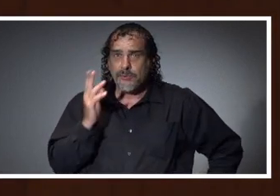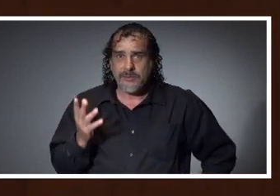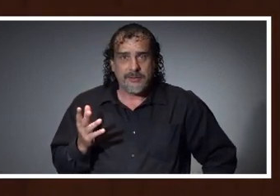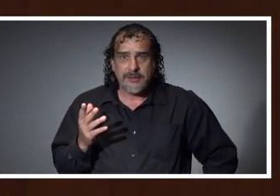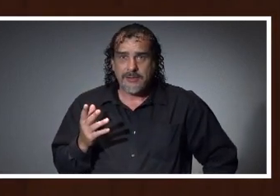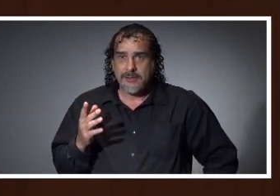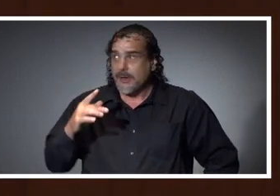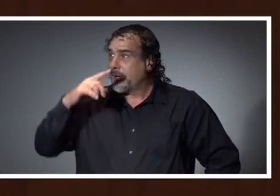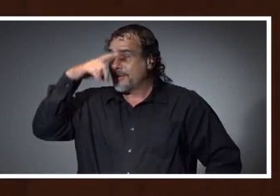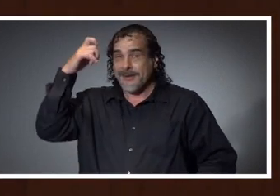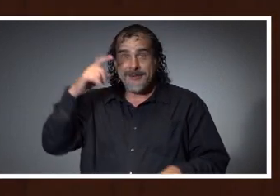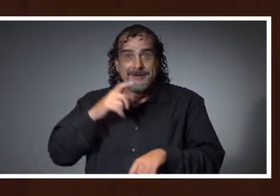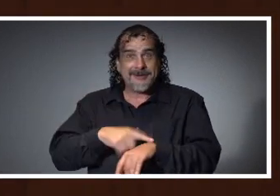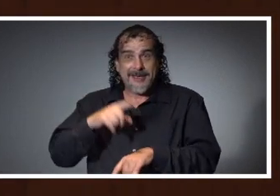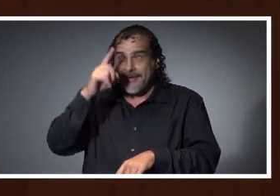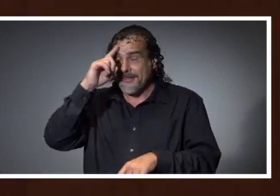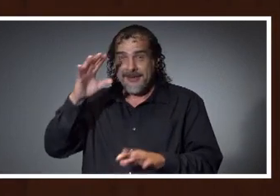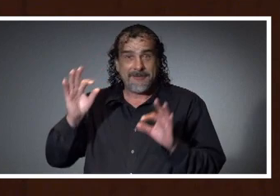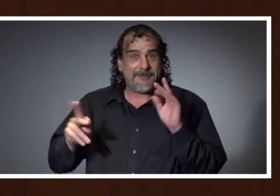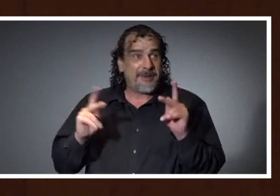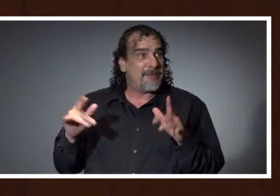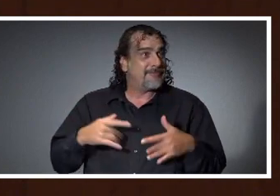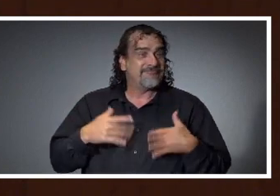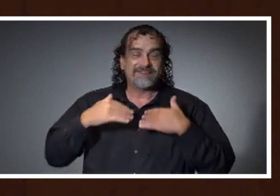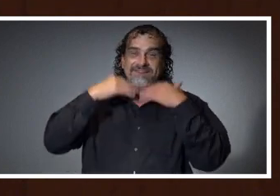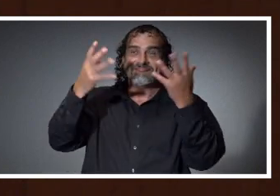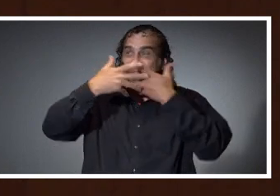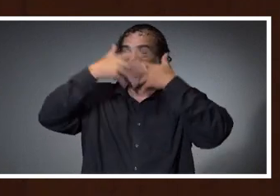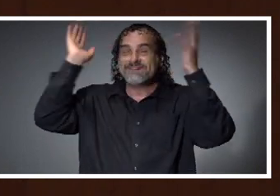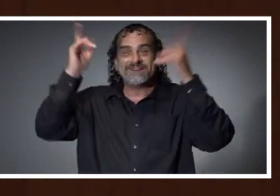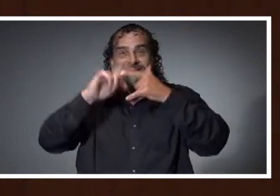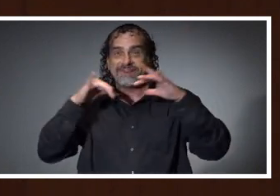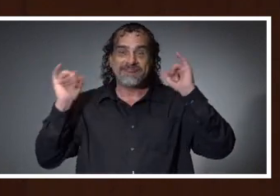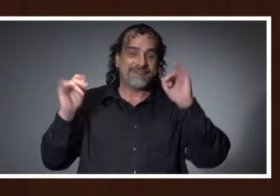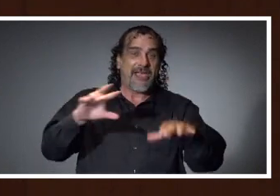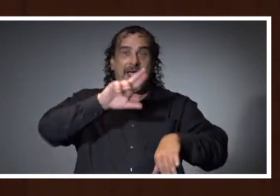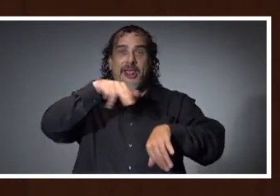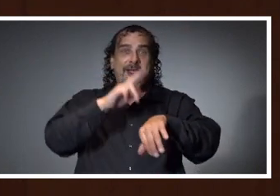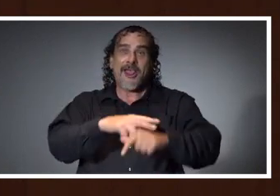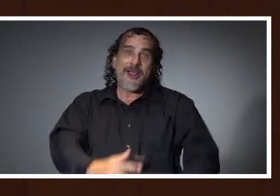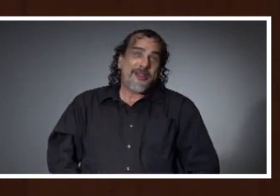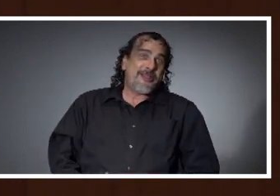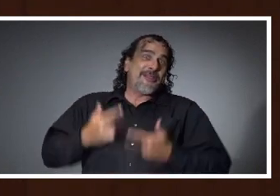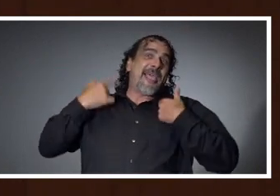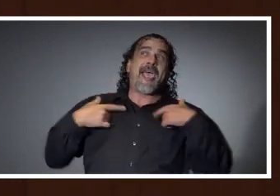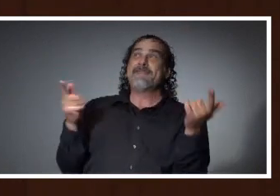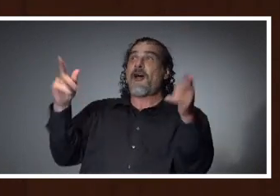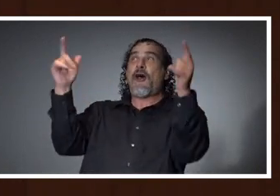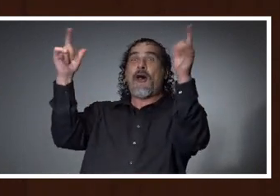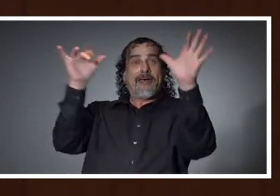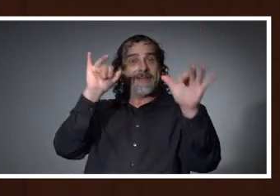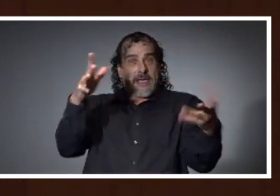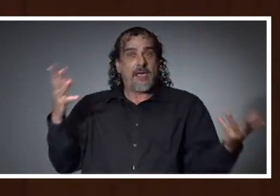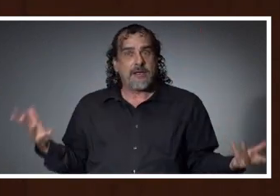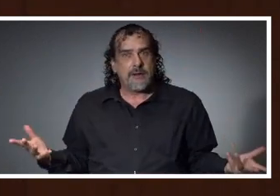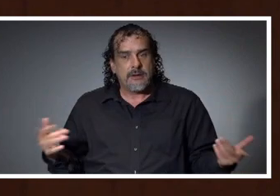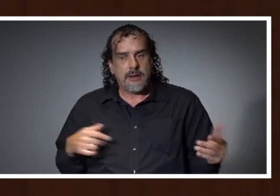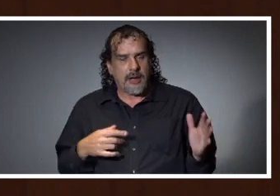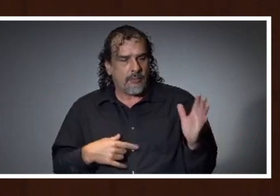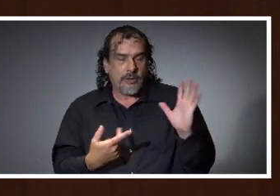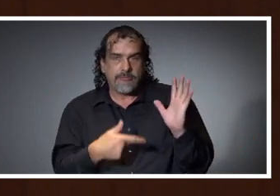summertime, people were ready to throw off the restrictions and go back to normal, or even more than normal in some cases, and we've paid the price